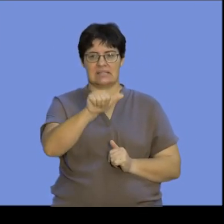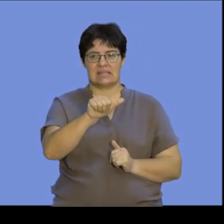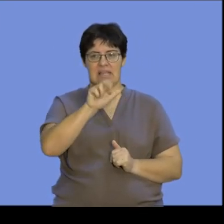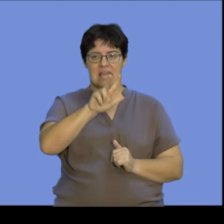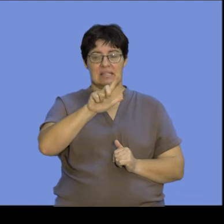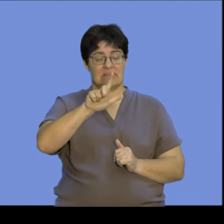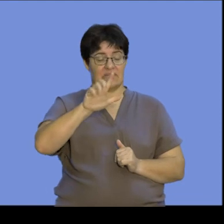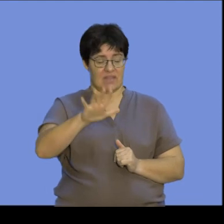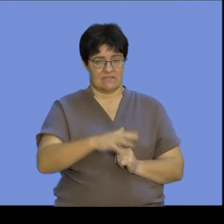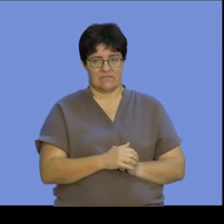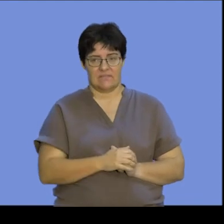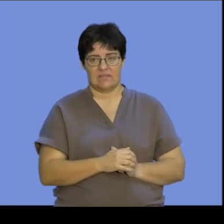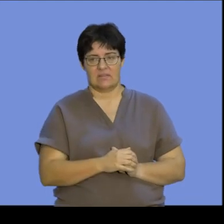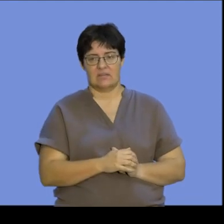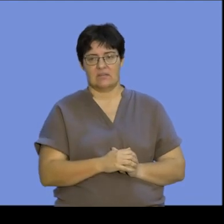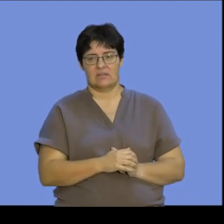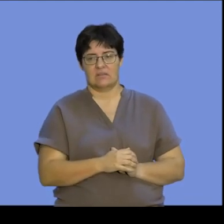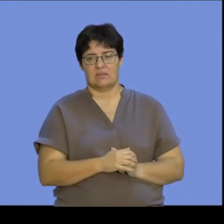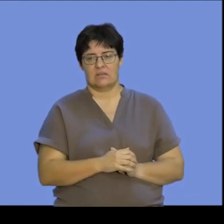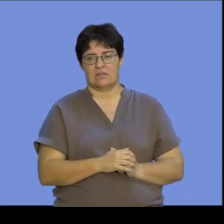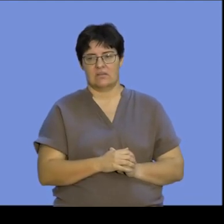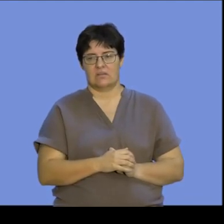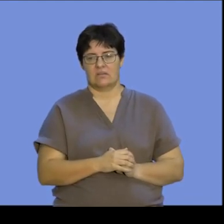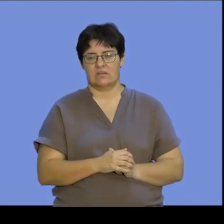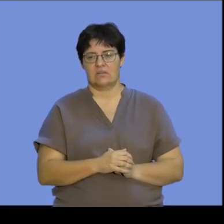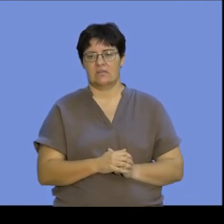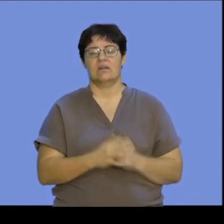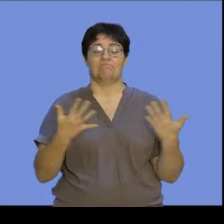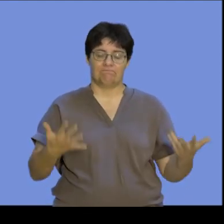3,685. So let's put that in. Not with the eraser. Here we go.